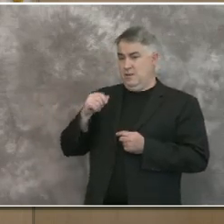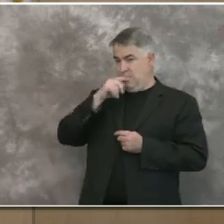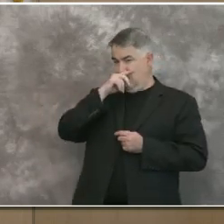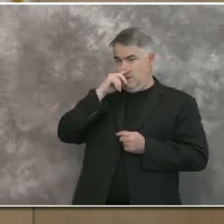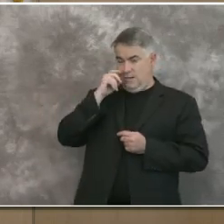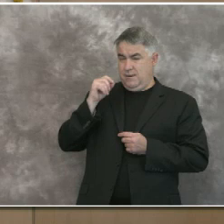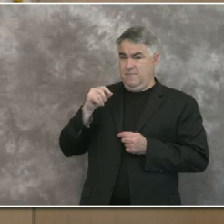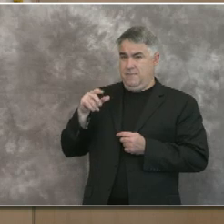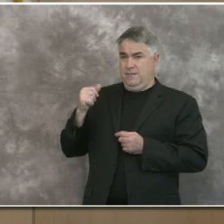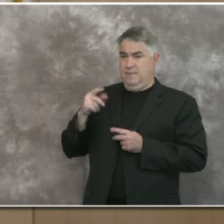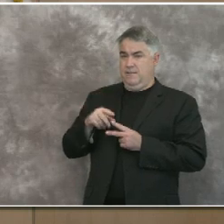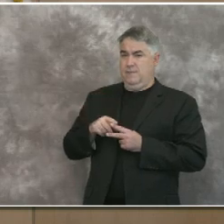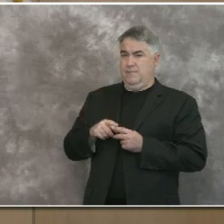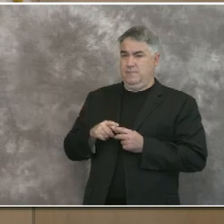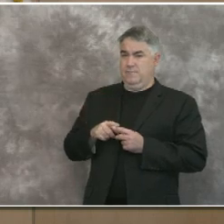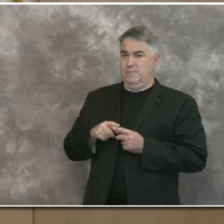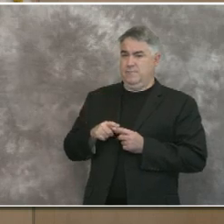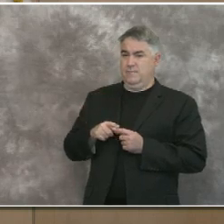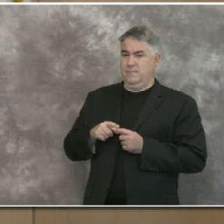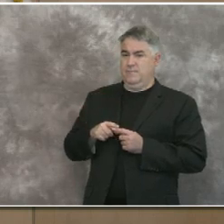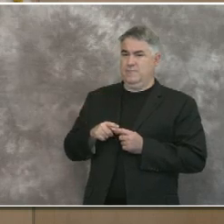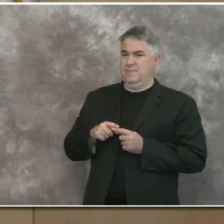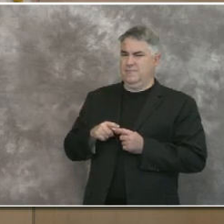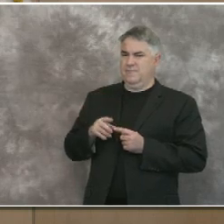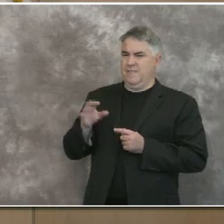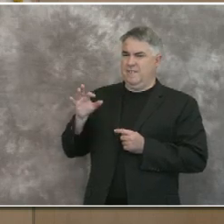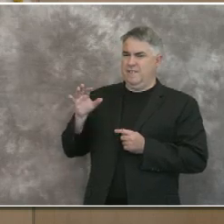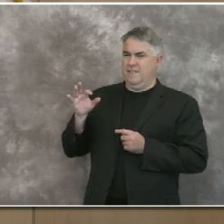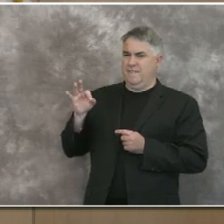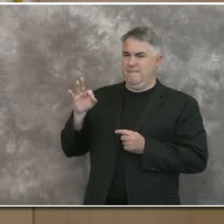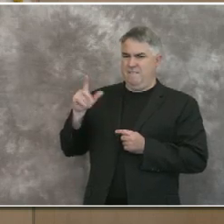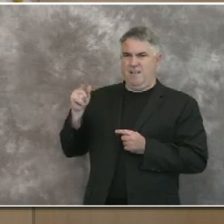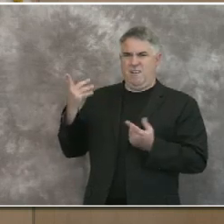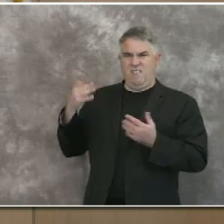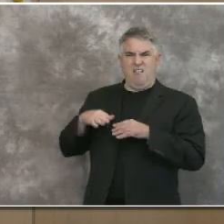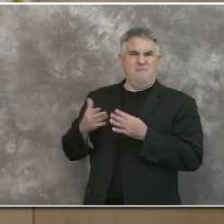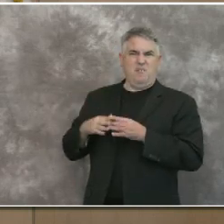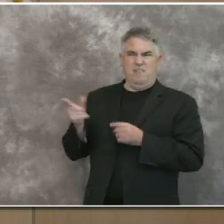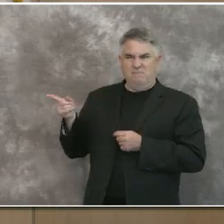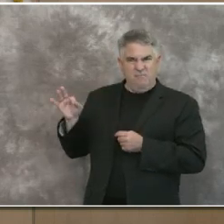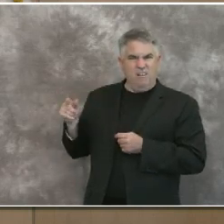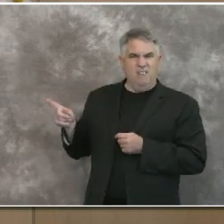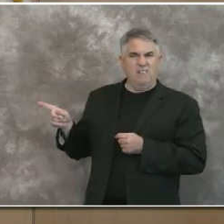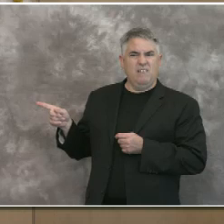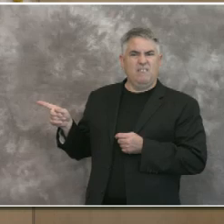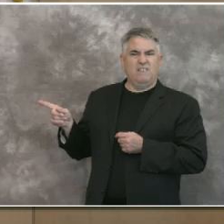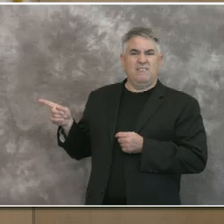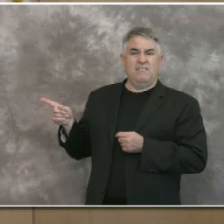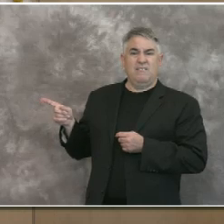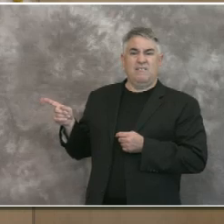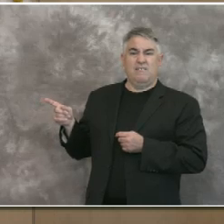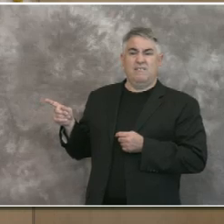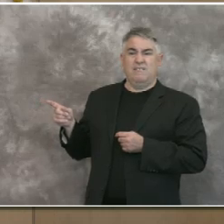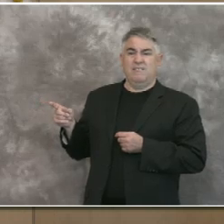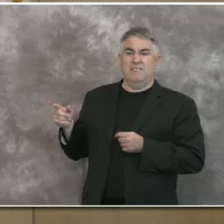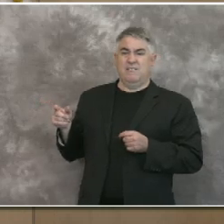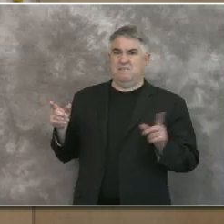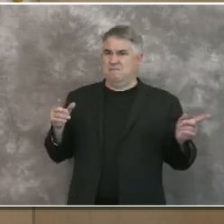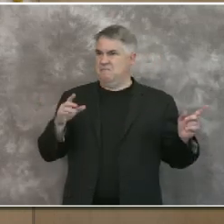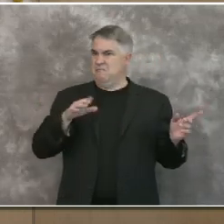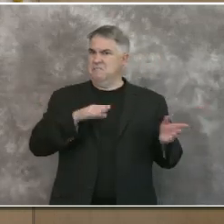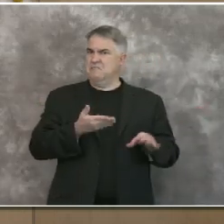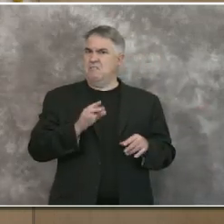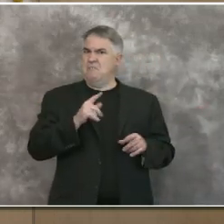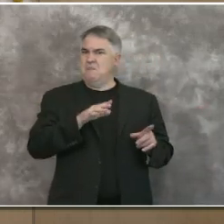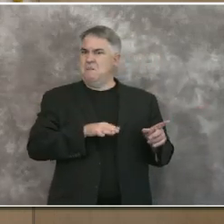has allowed their residents to reopen their businesses, and their death rate has remained very low. If Governor Newsom prevents San Diego County